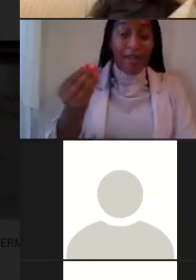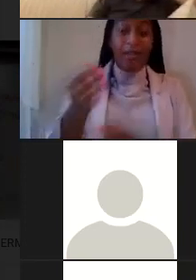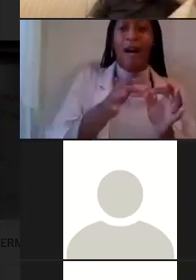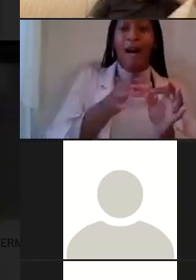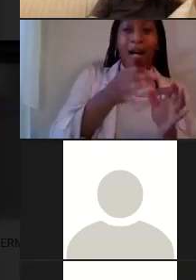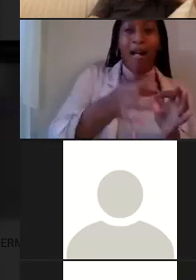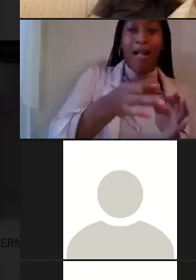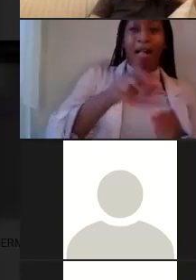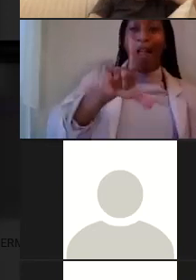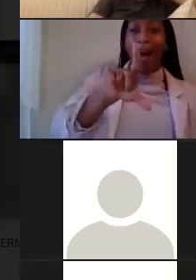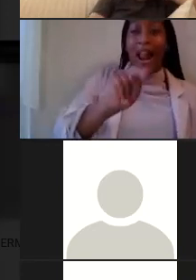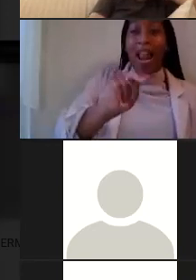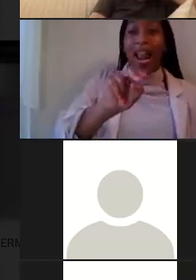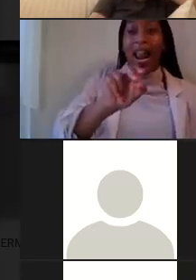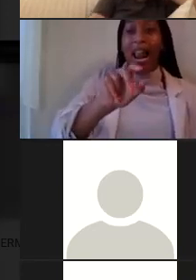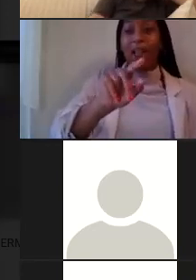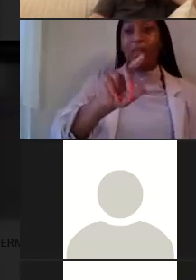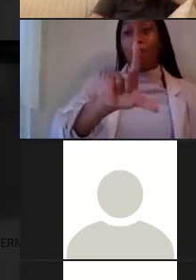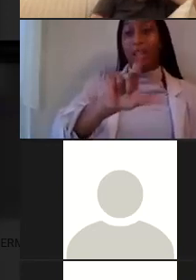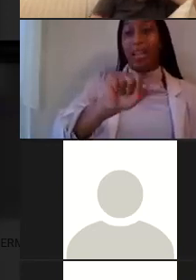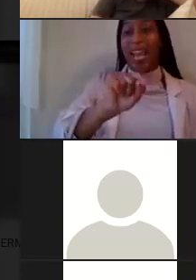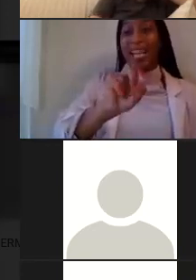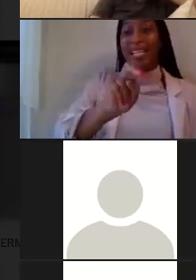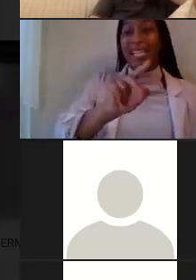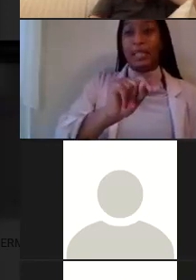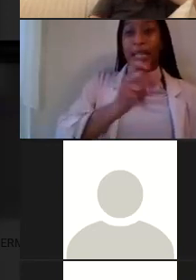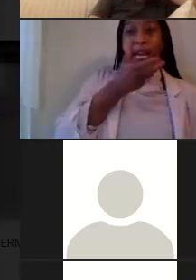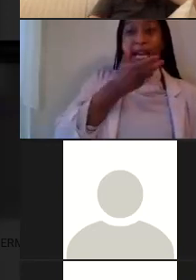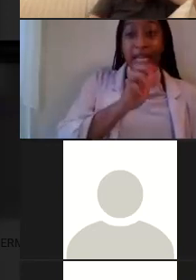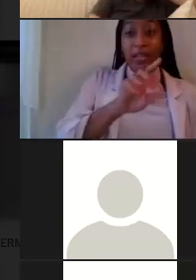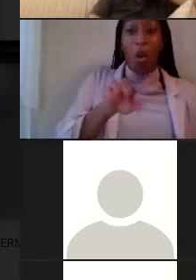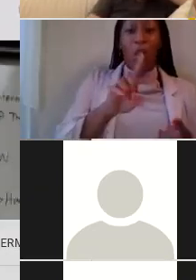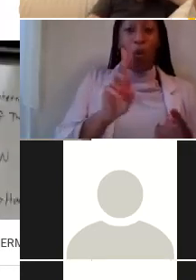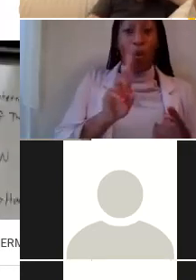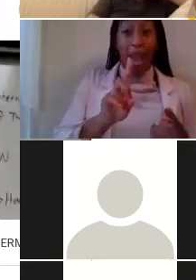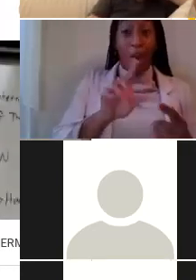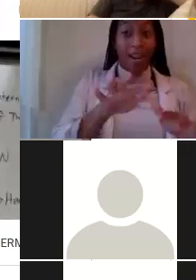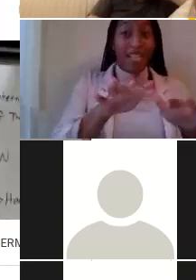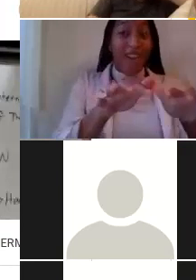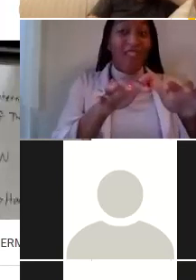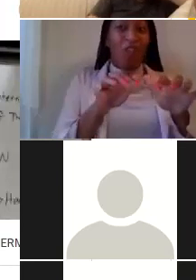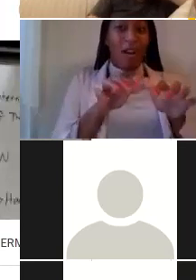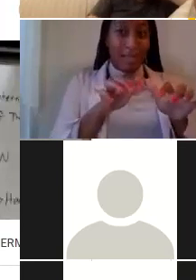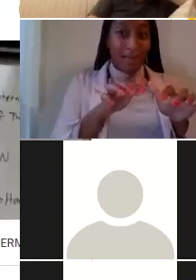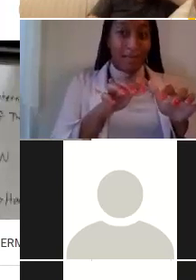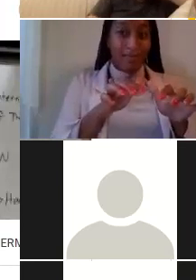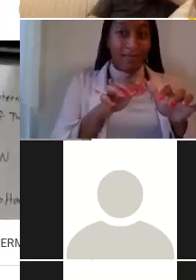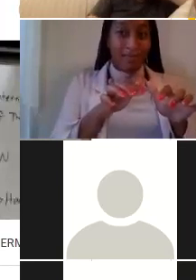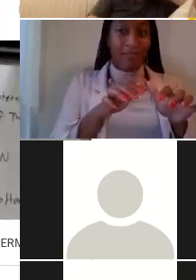Okay, and so I've worked this example for you. here.